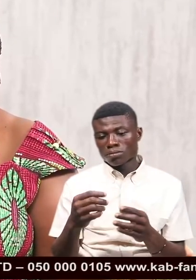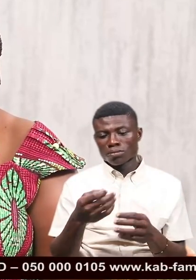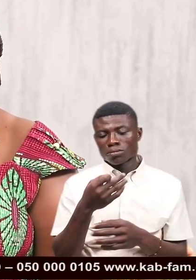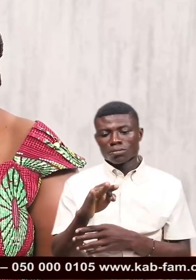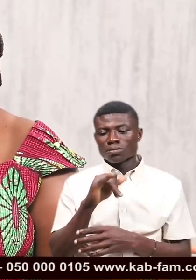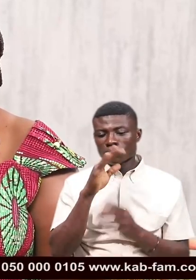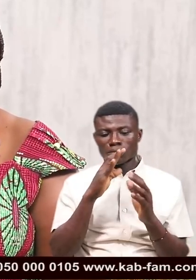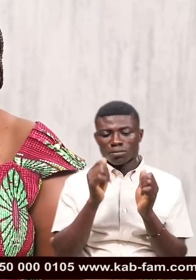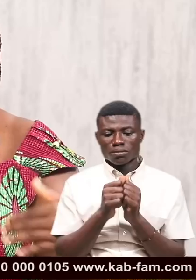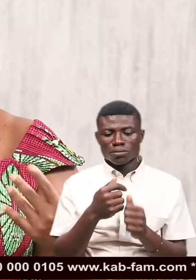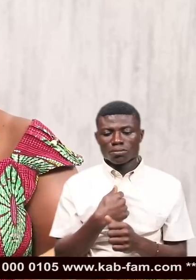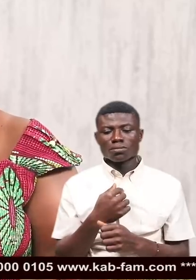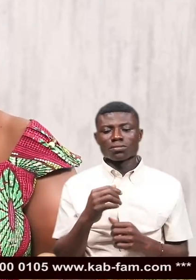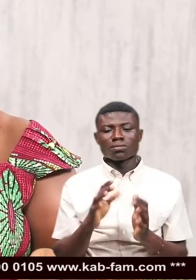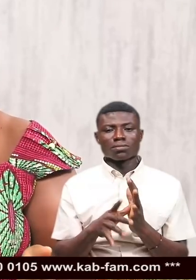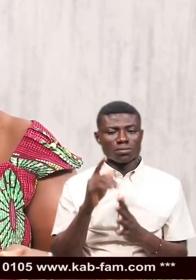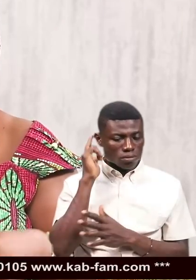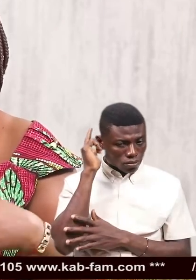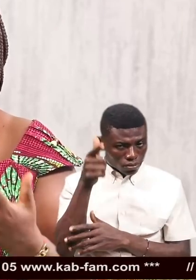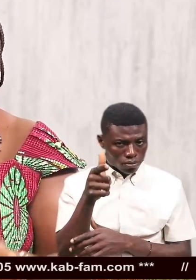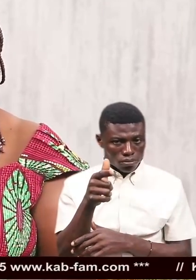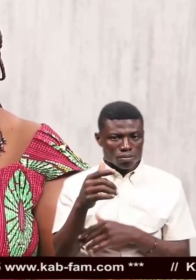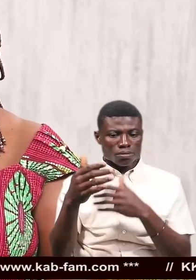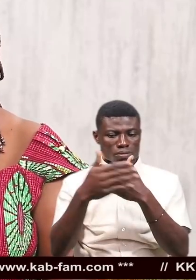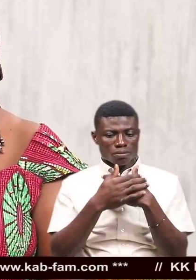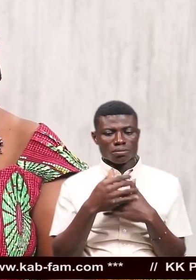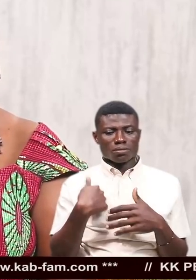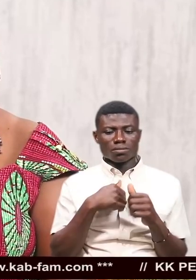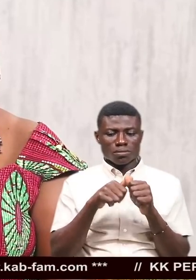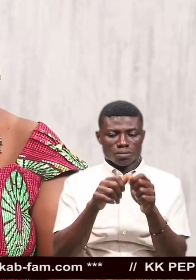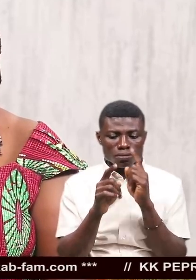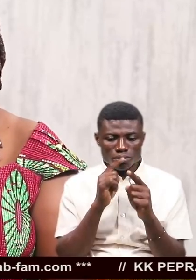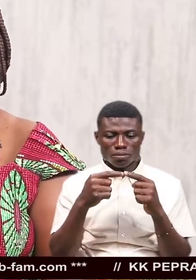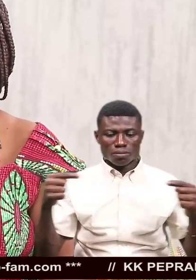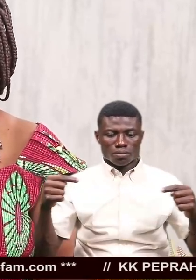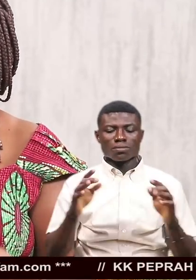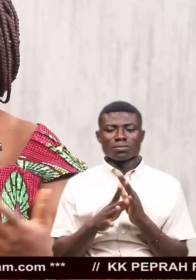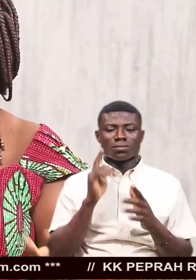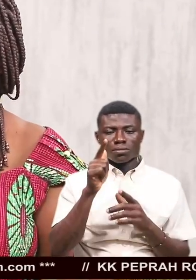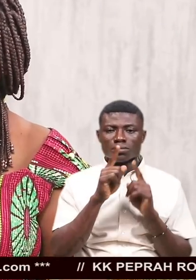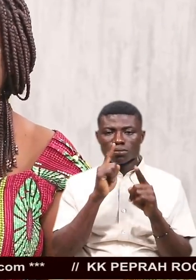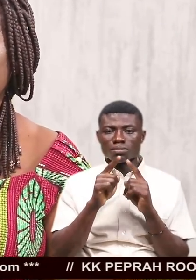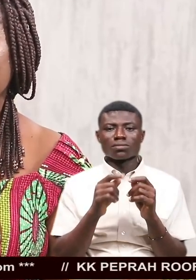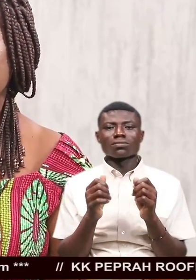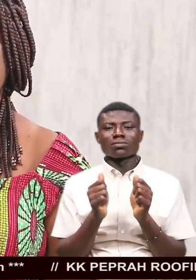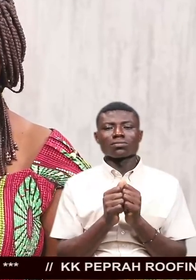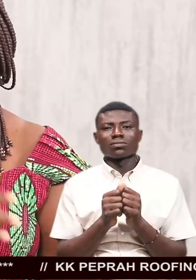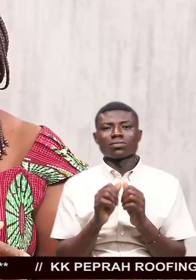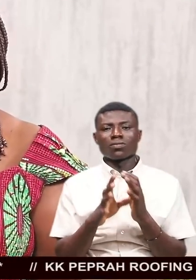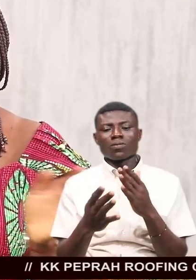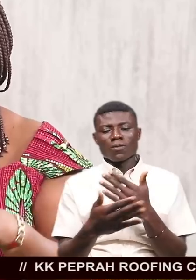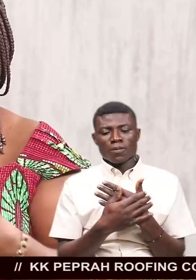off. And a later no, oba back. Okay. Inti oba back no, and